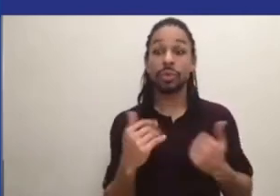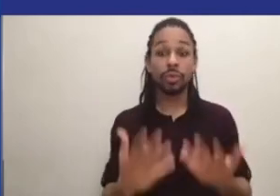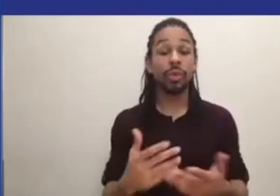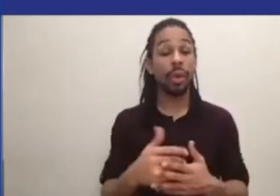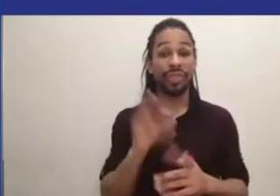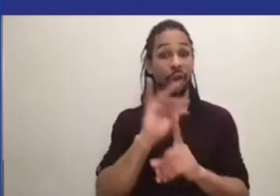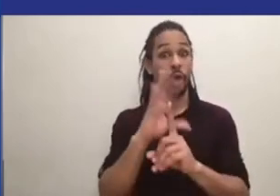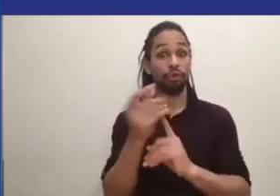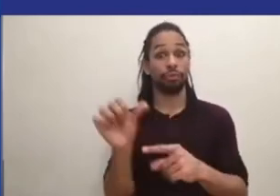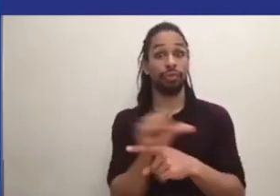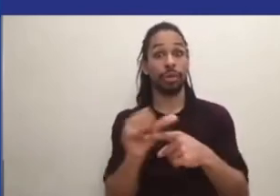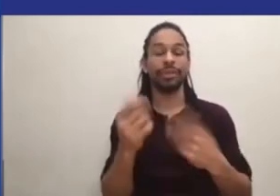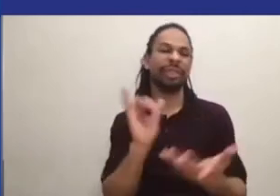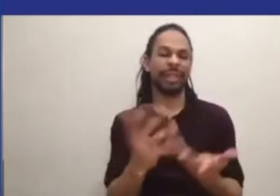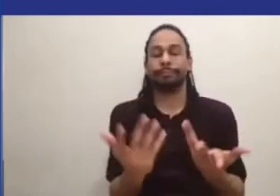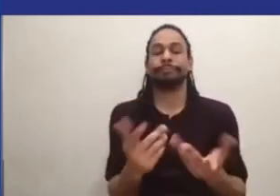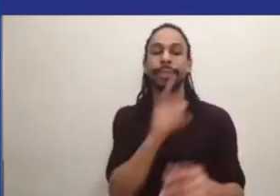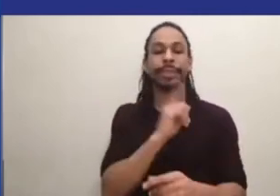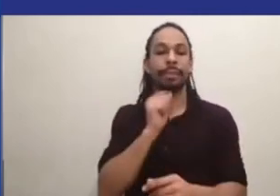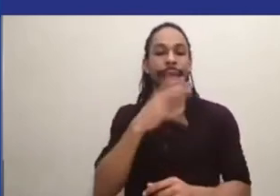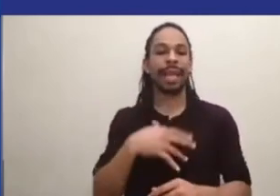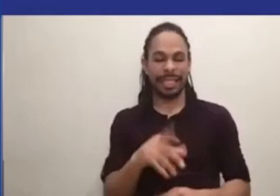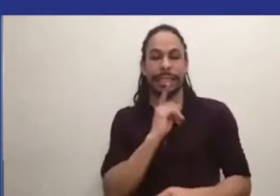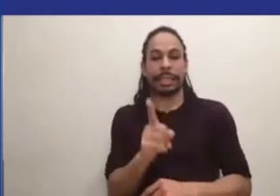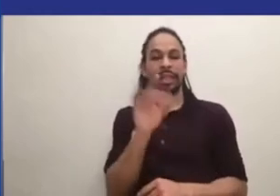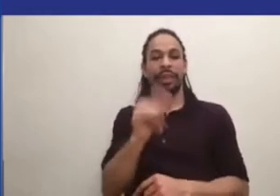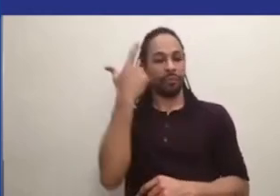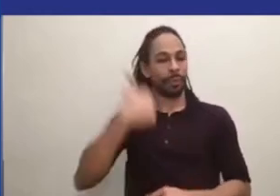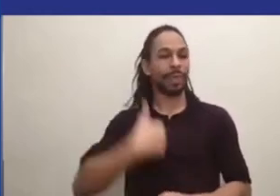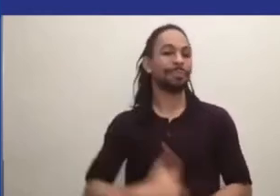Ladies is that for me.